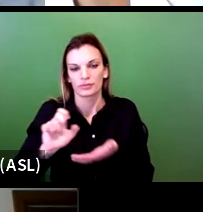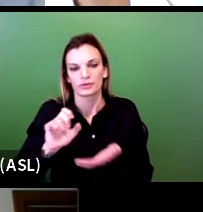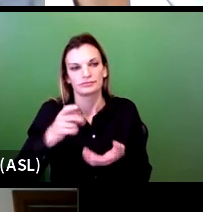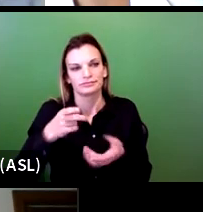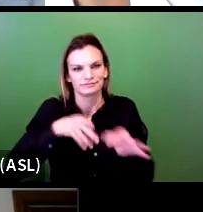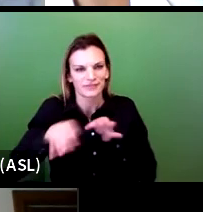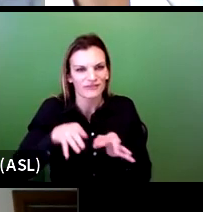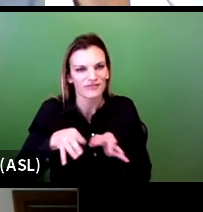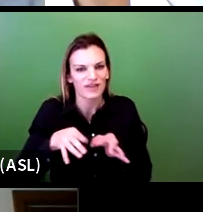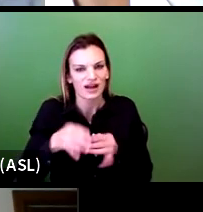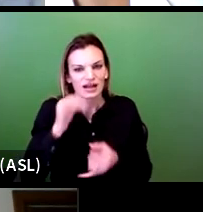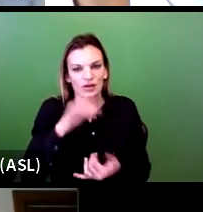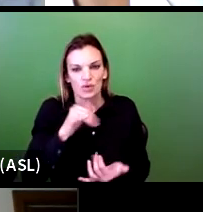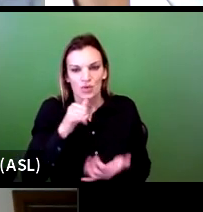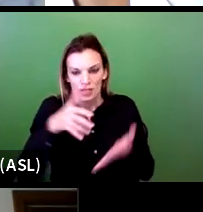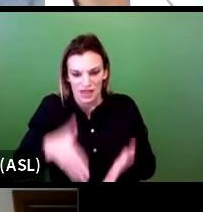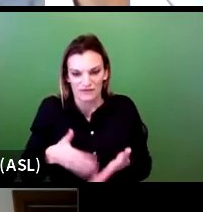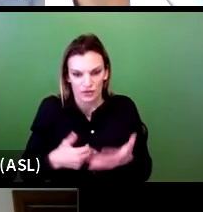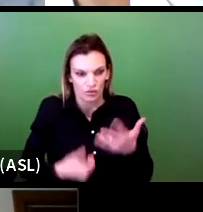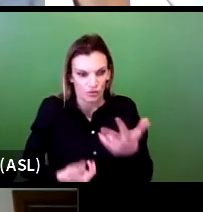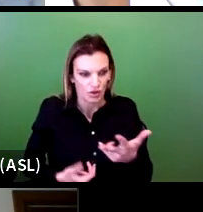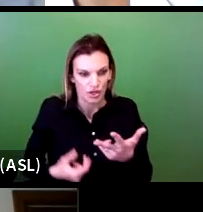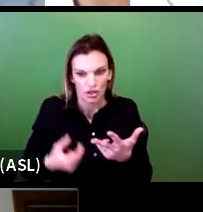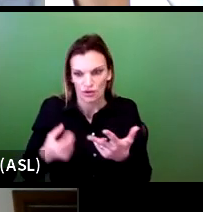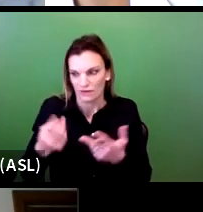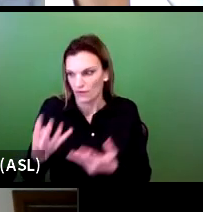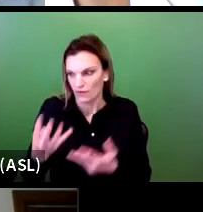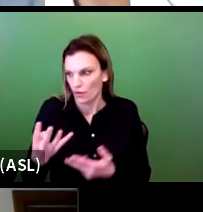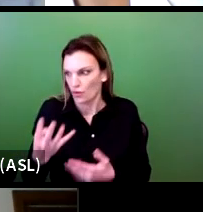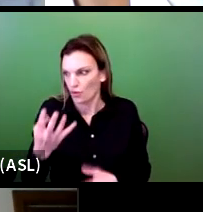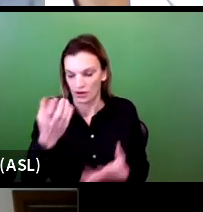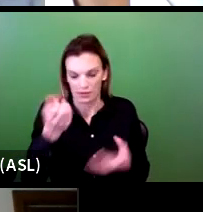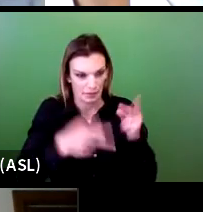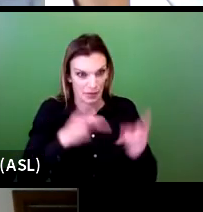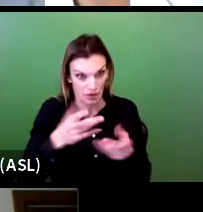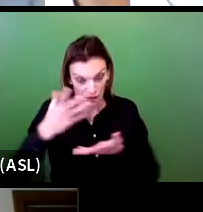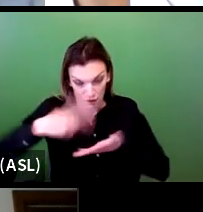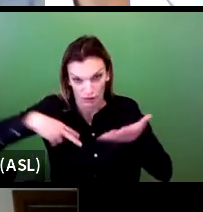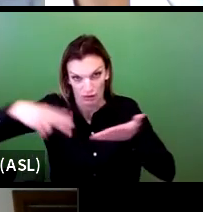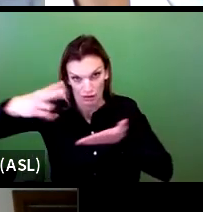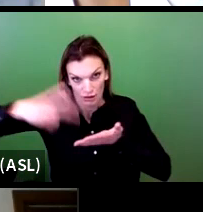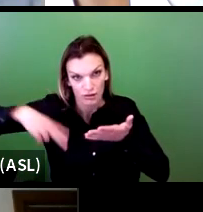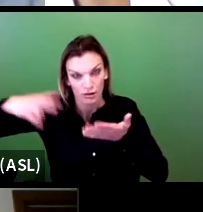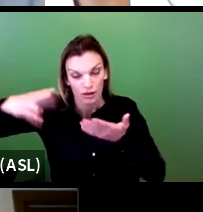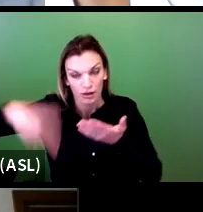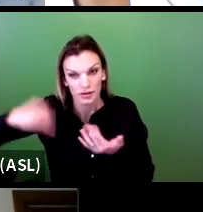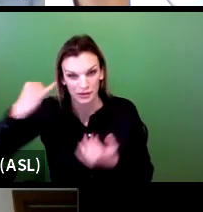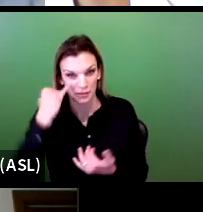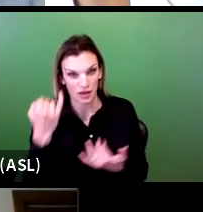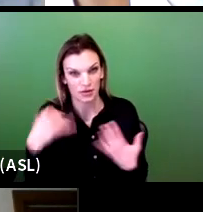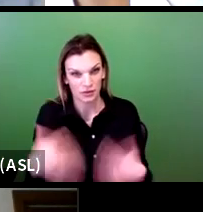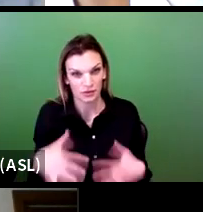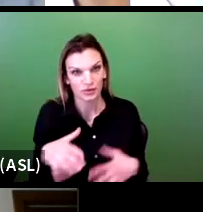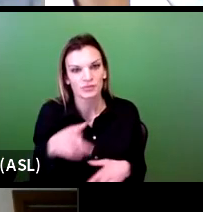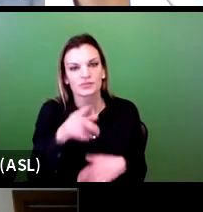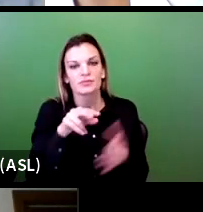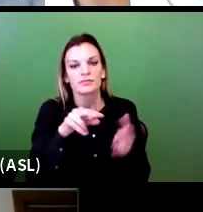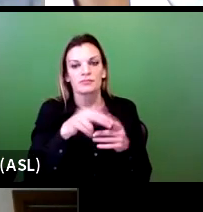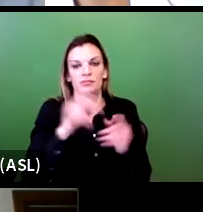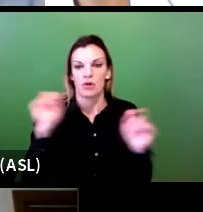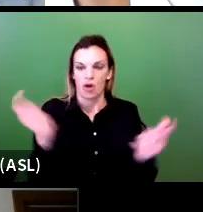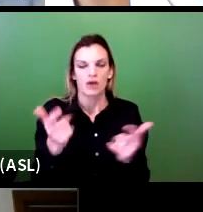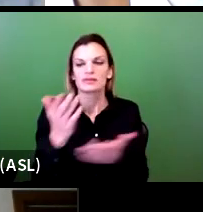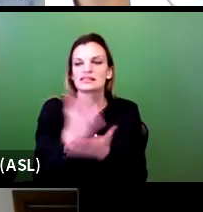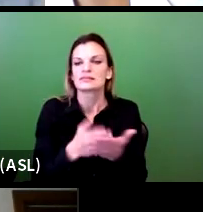or 10 people, and that's just a lot of reading. And so I wouldn't want all of us to have to read it, and I would trust a subcommittee to sort of read it and propose